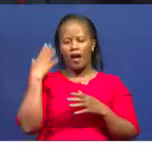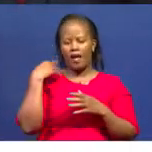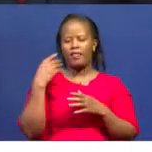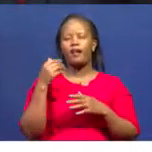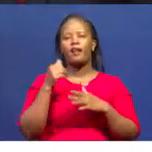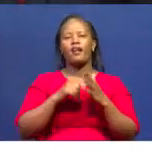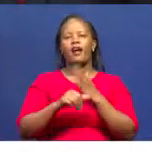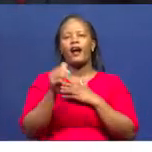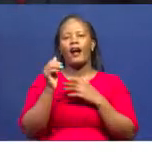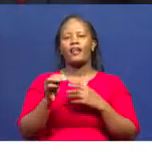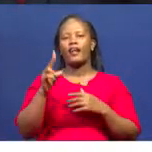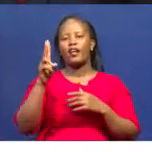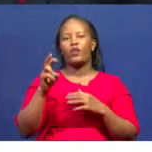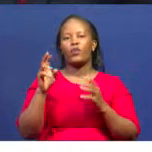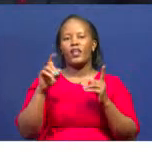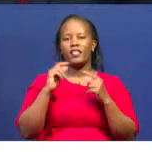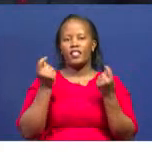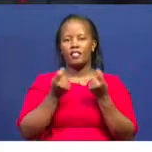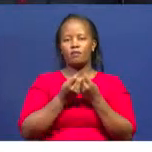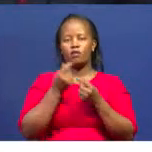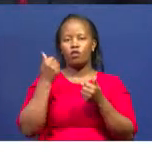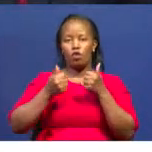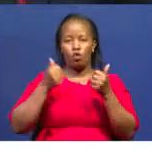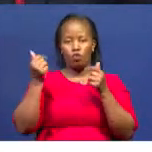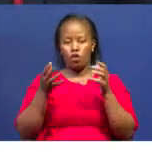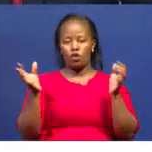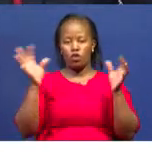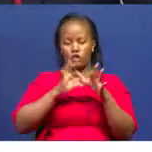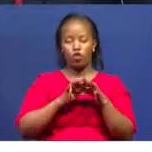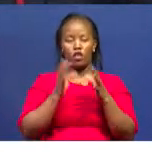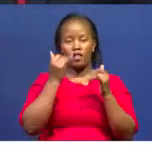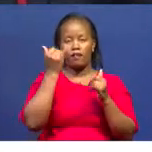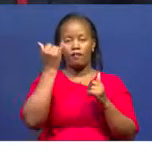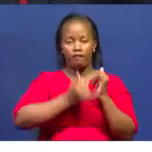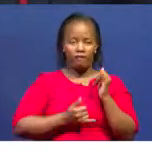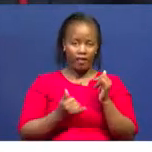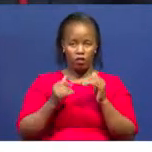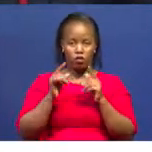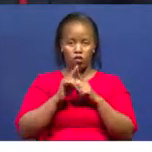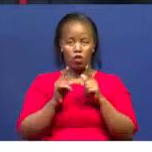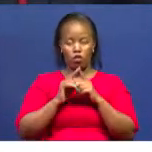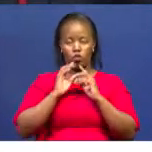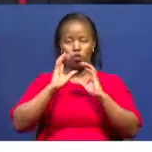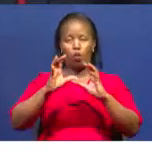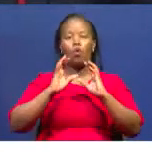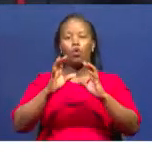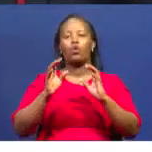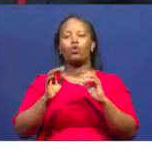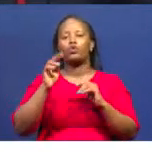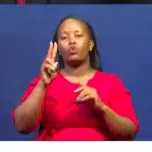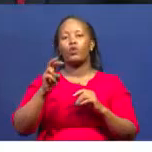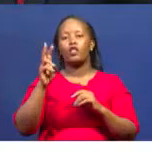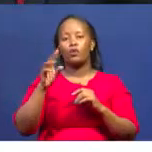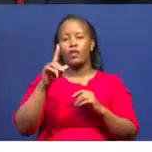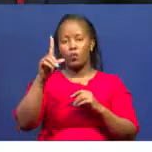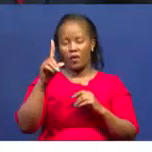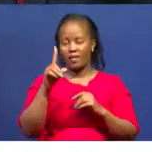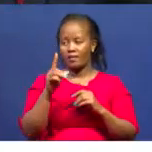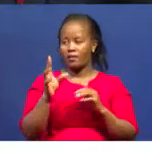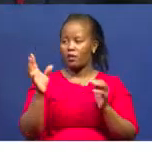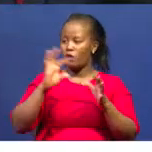team that reached the final in Mauritania in 2021, came in to just